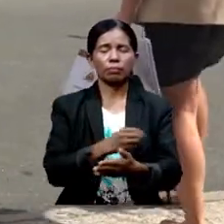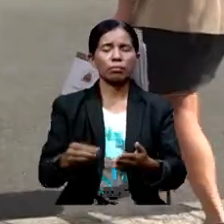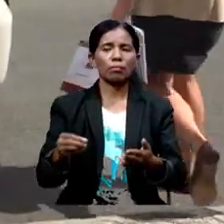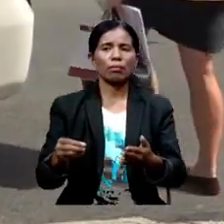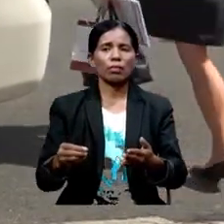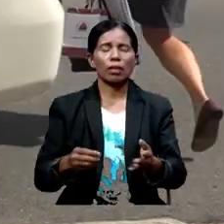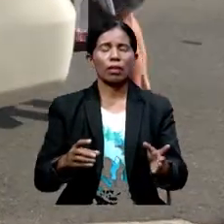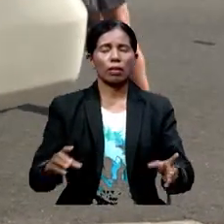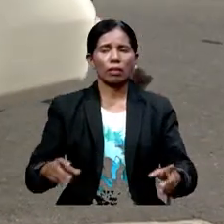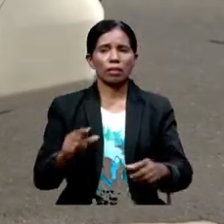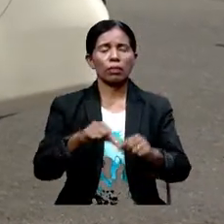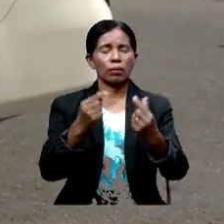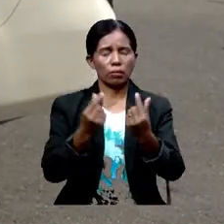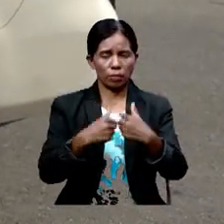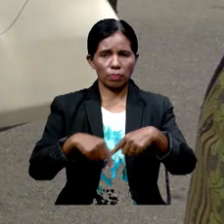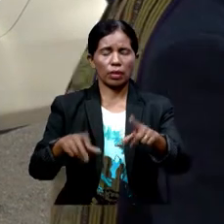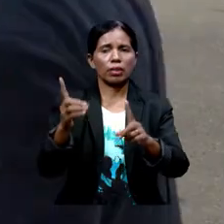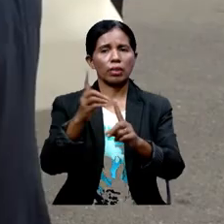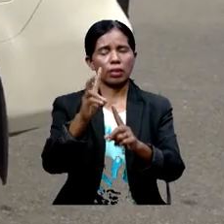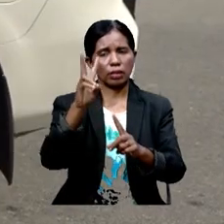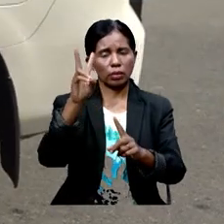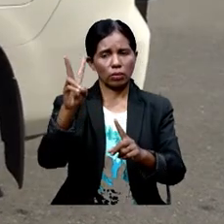desloca o Sítio Timor e a Loron Rua, no se